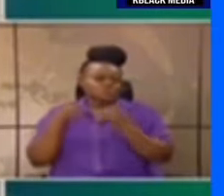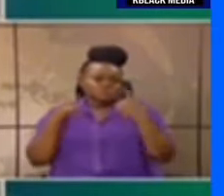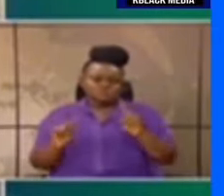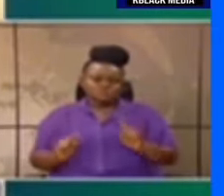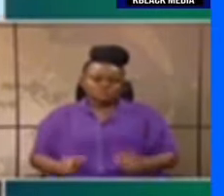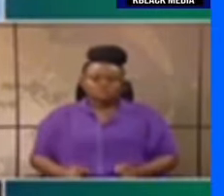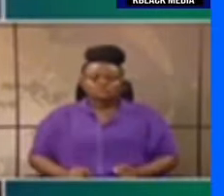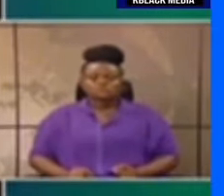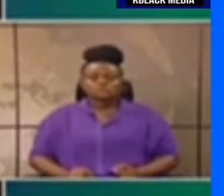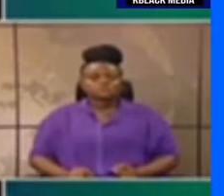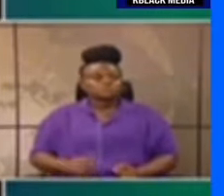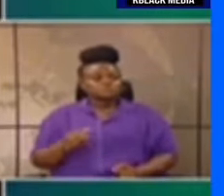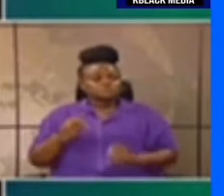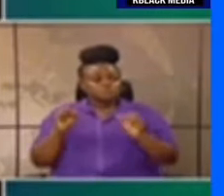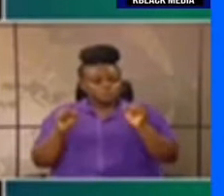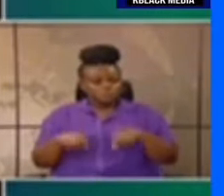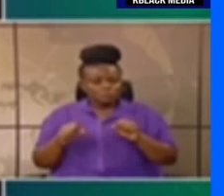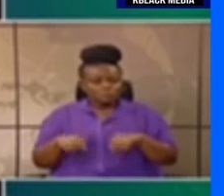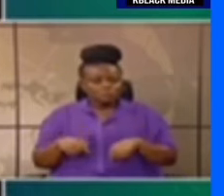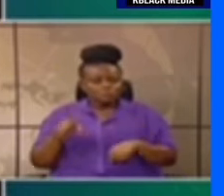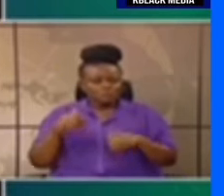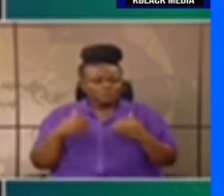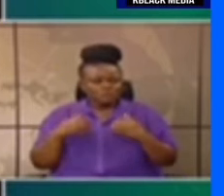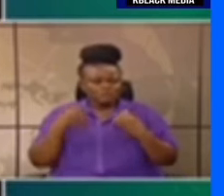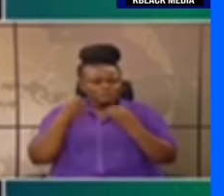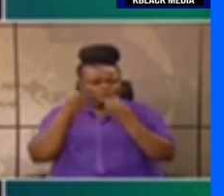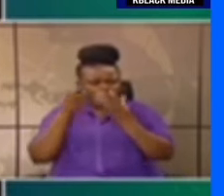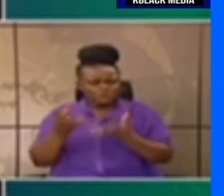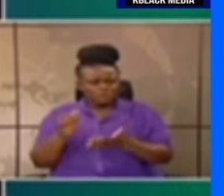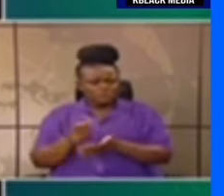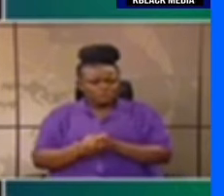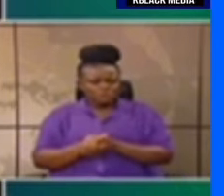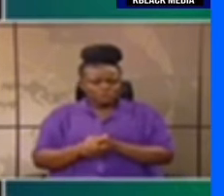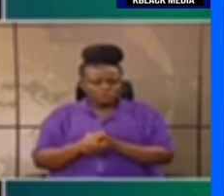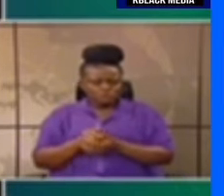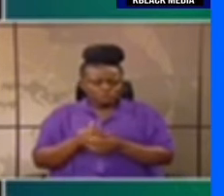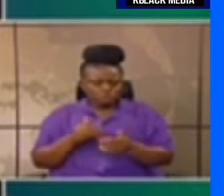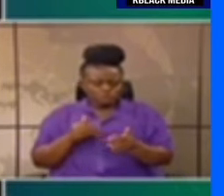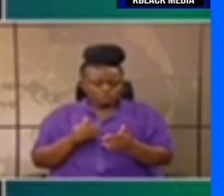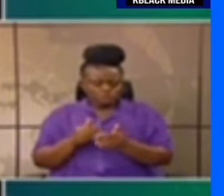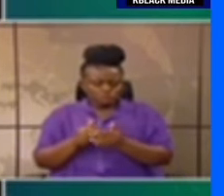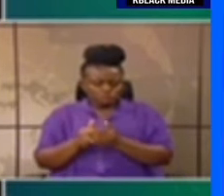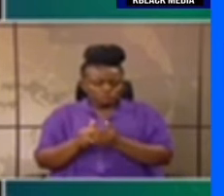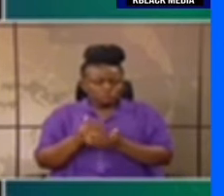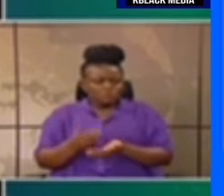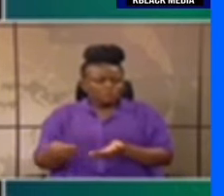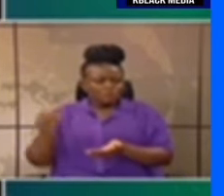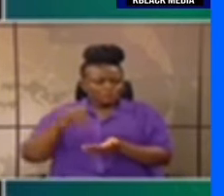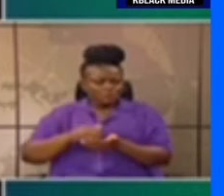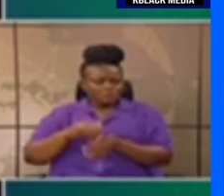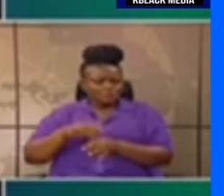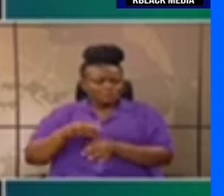Is it possible? And now, when you're in the information, sir, as soon as possible, I'm going to say a rerun of this same election, sir.